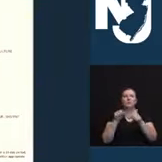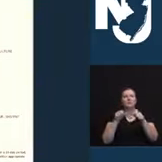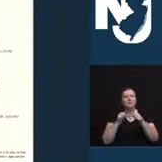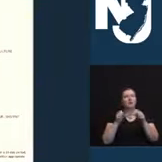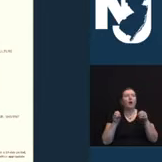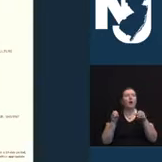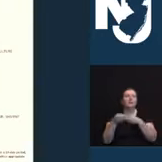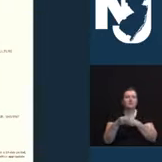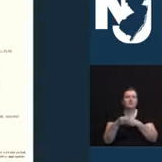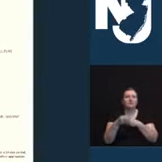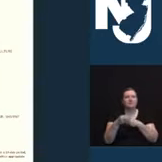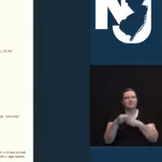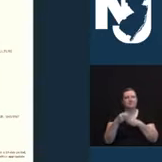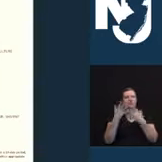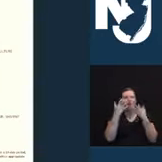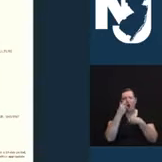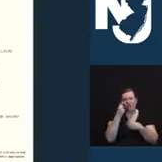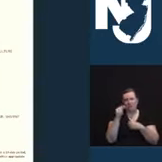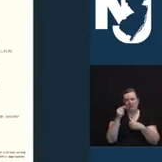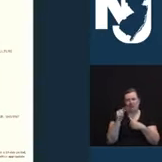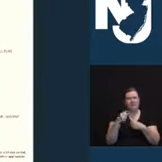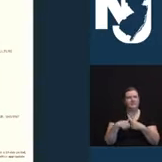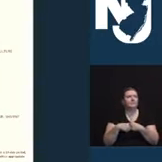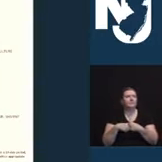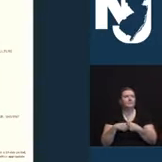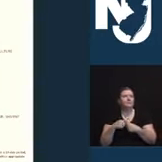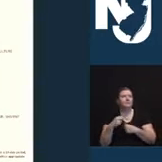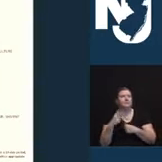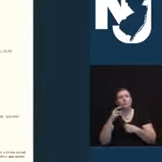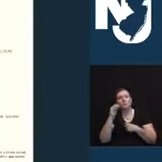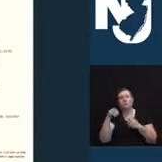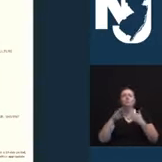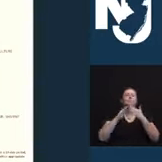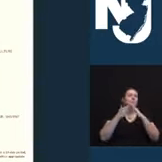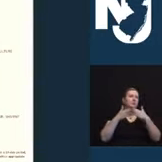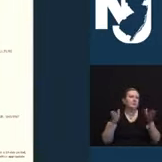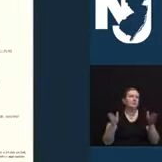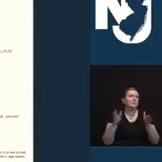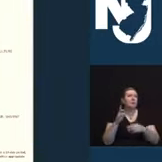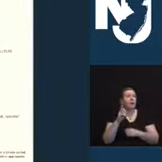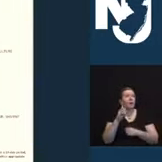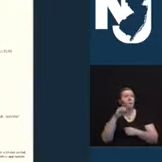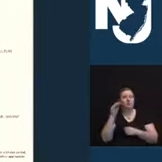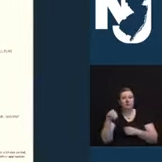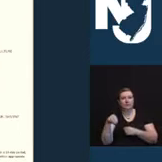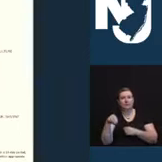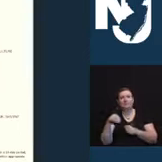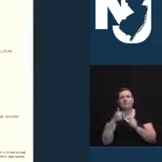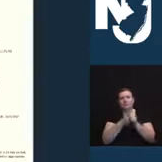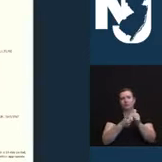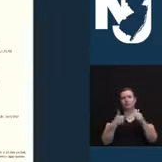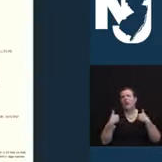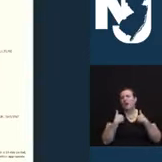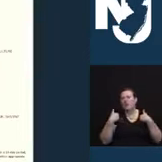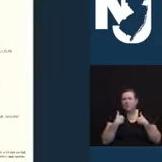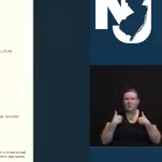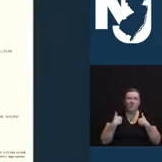in the general community, 2% in camp, and 1% each at animal facilities, hotel, or other